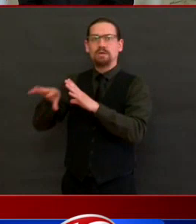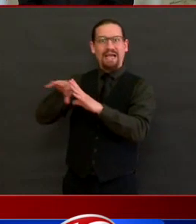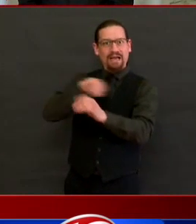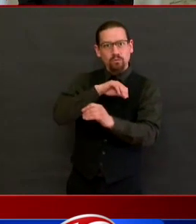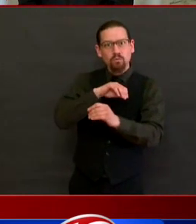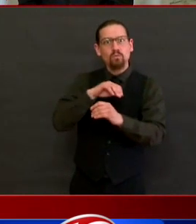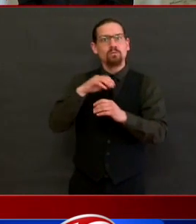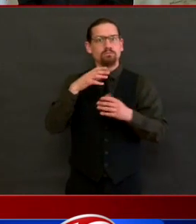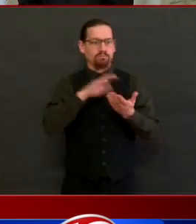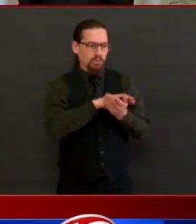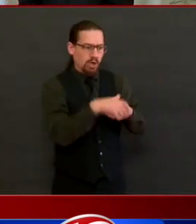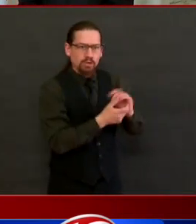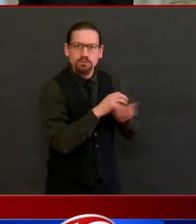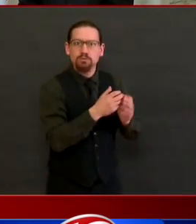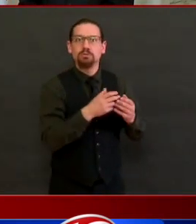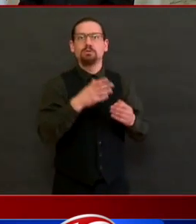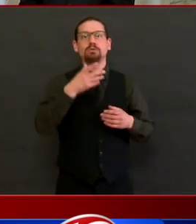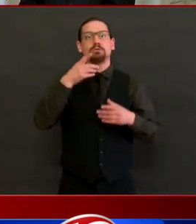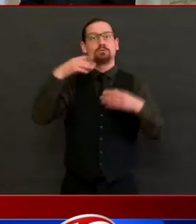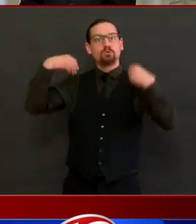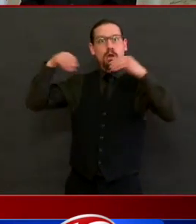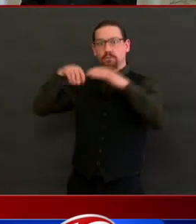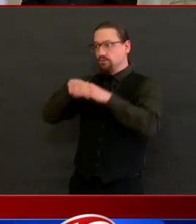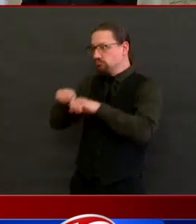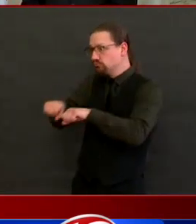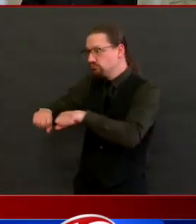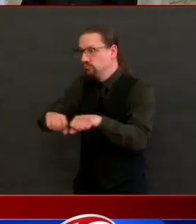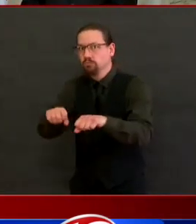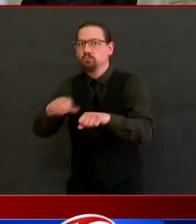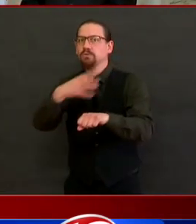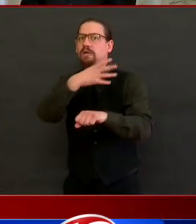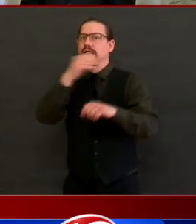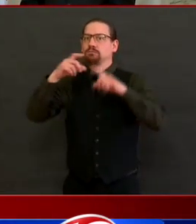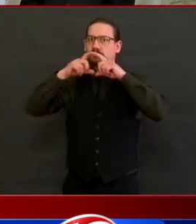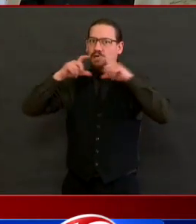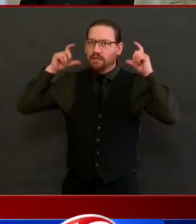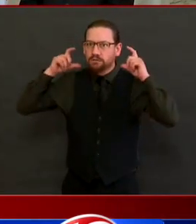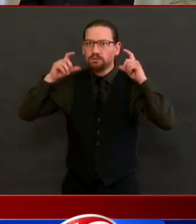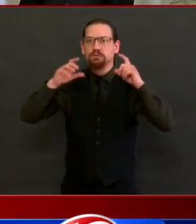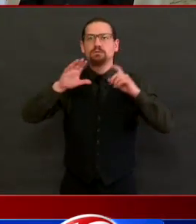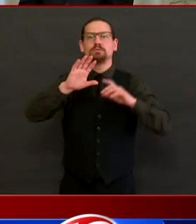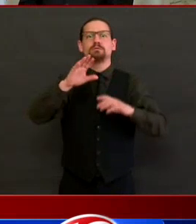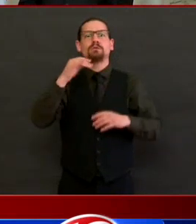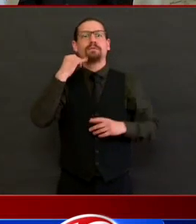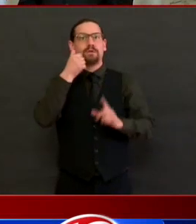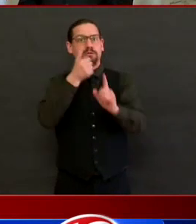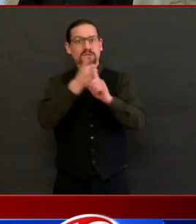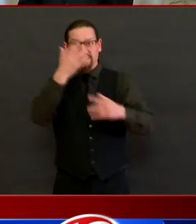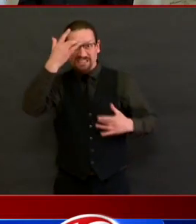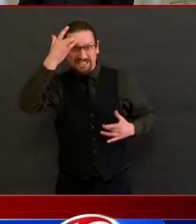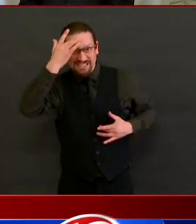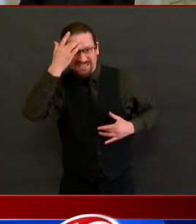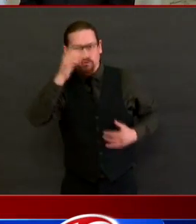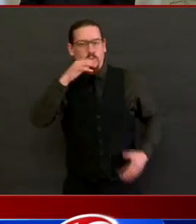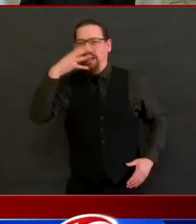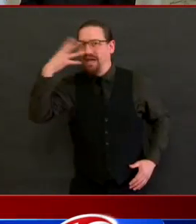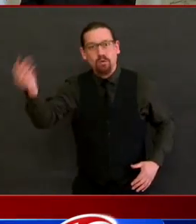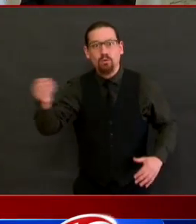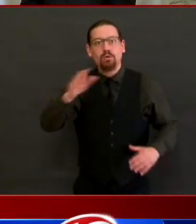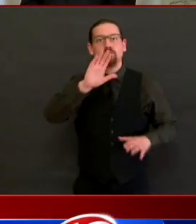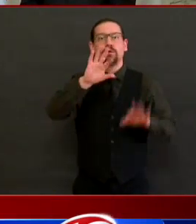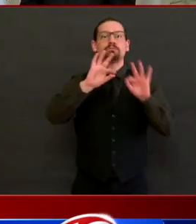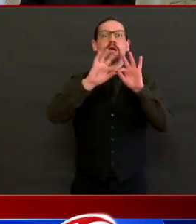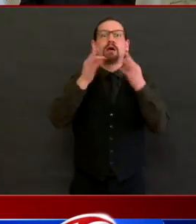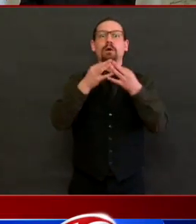sick. So all of these measures that we're offering are intended to keep you safe and keep your neighbors safe,